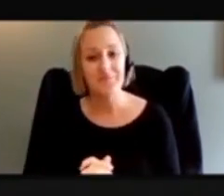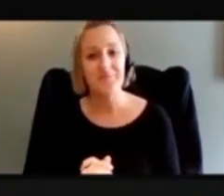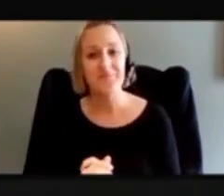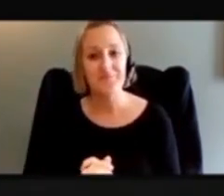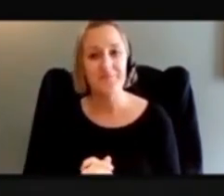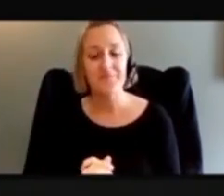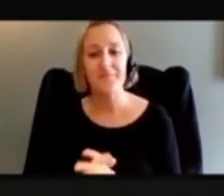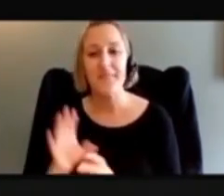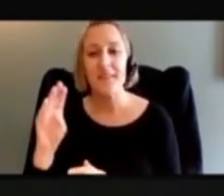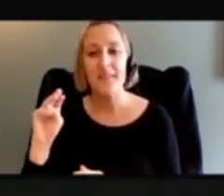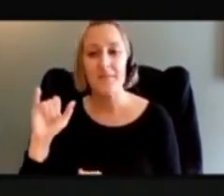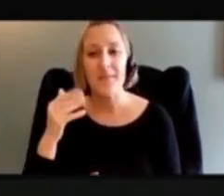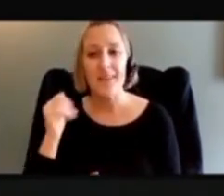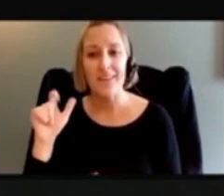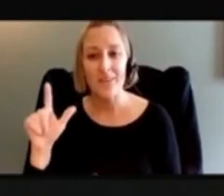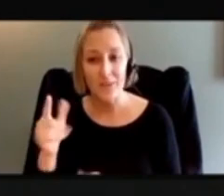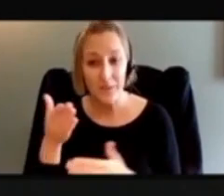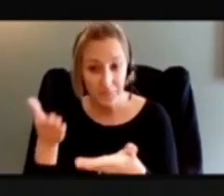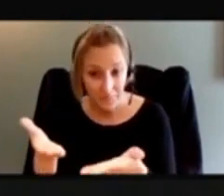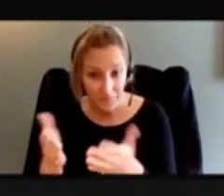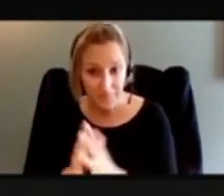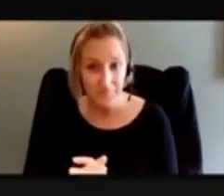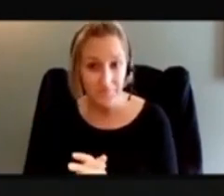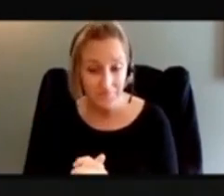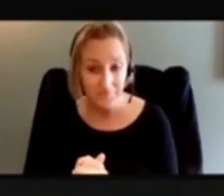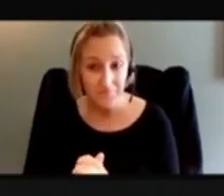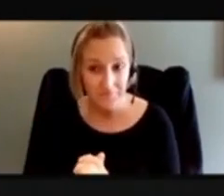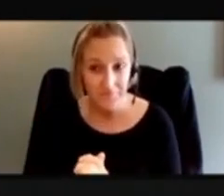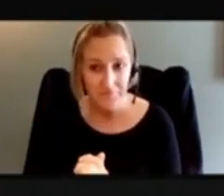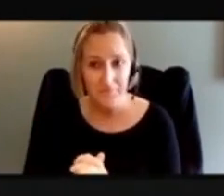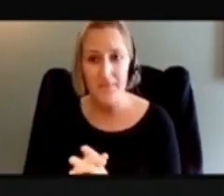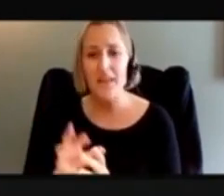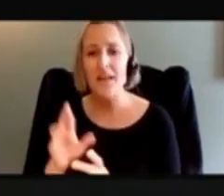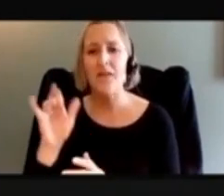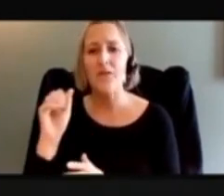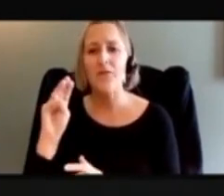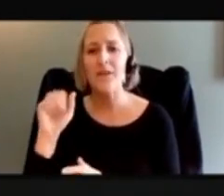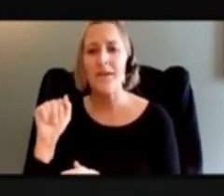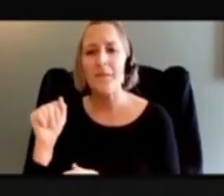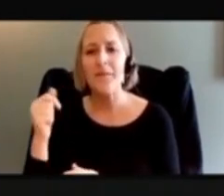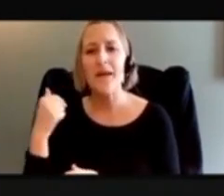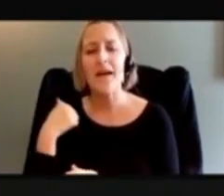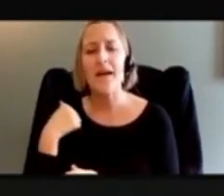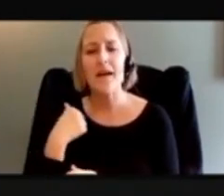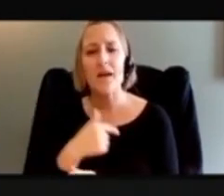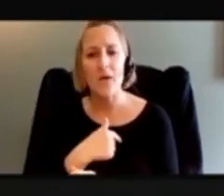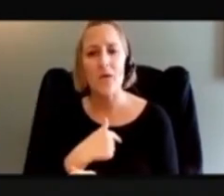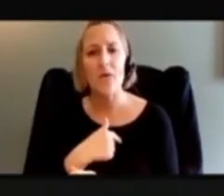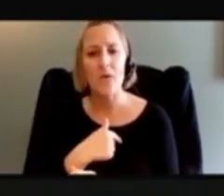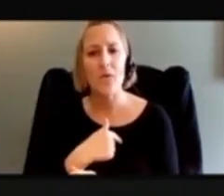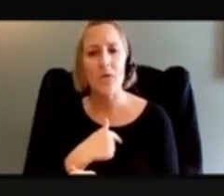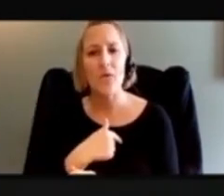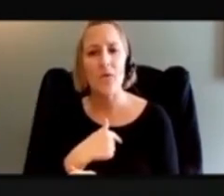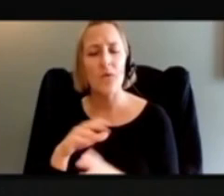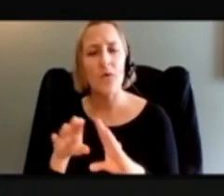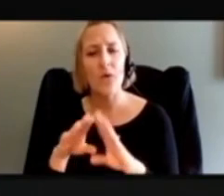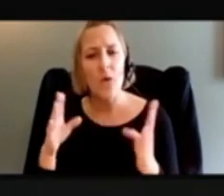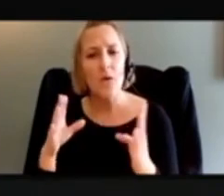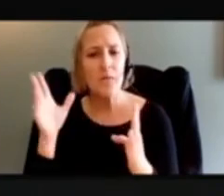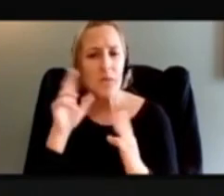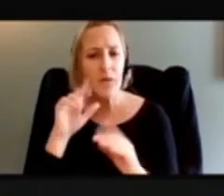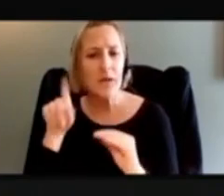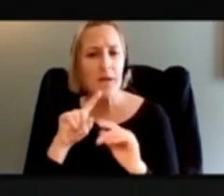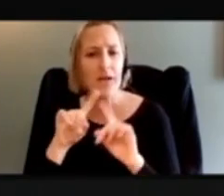know Rima. Guys always have great things to end it on. We're very open to hearing about thematic ideas that crop